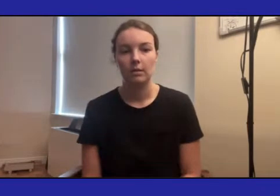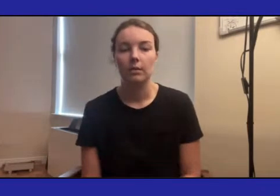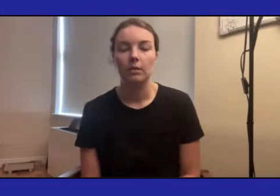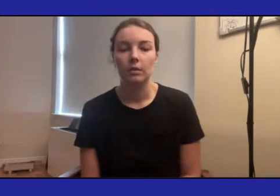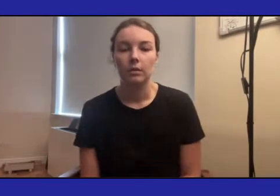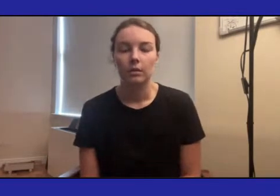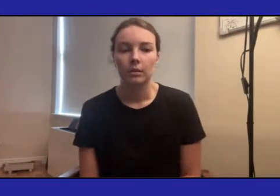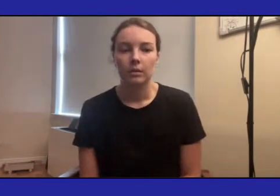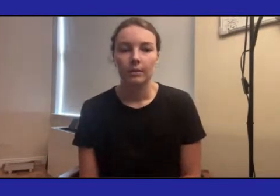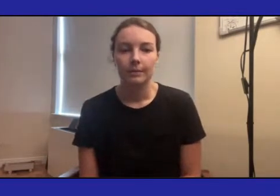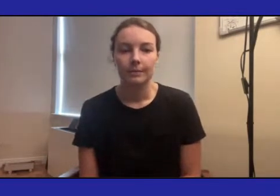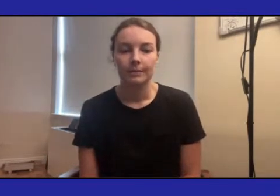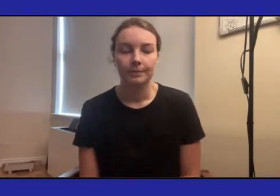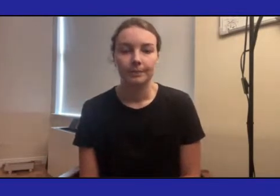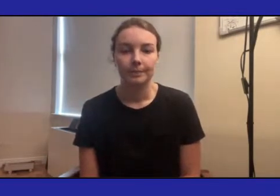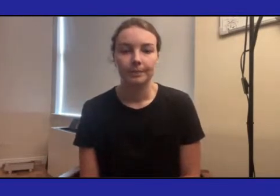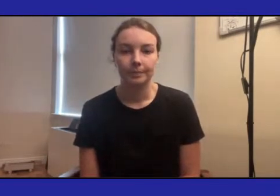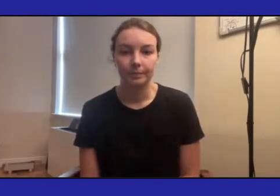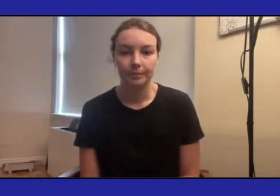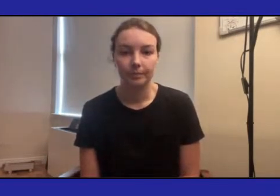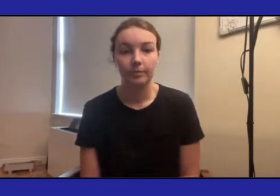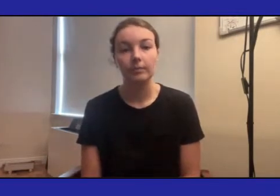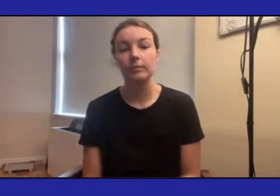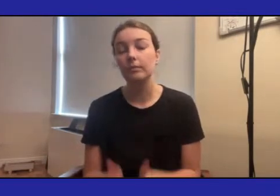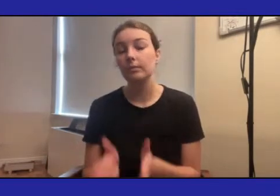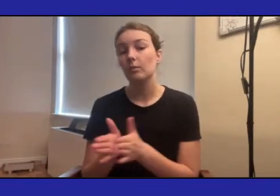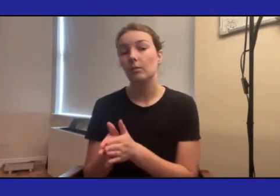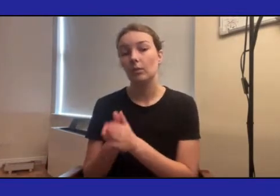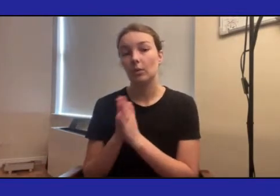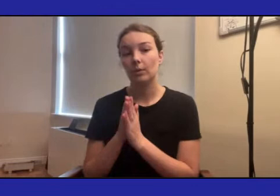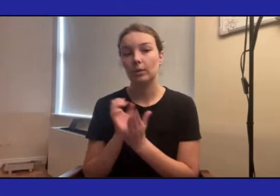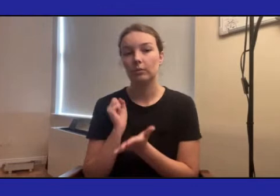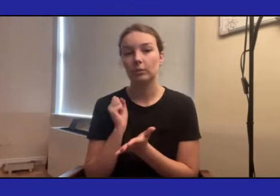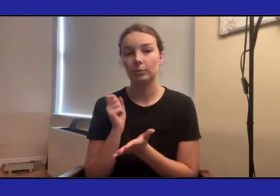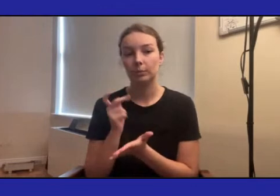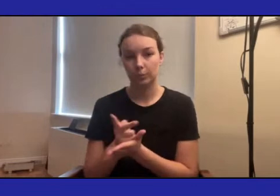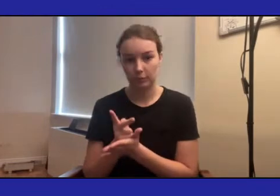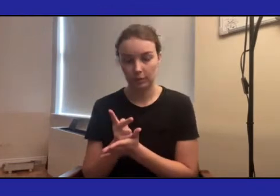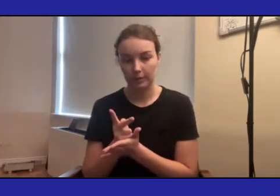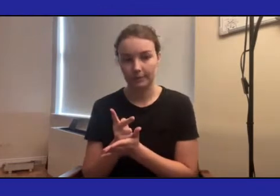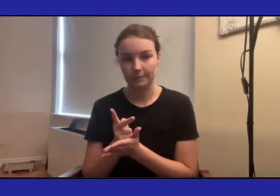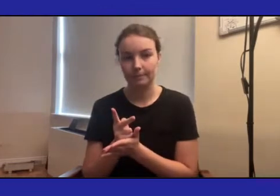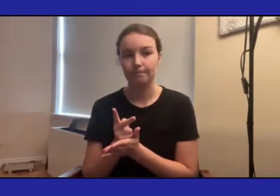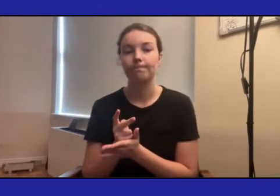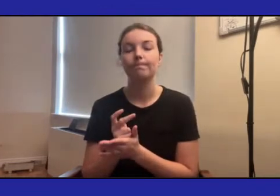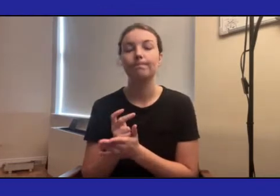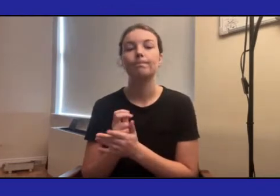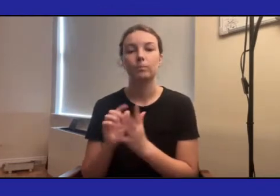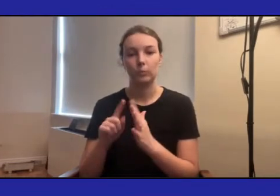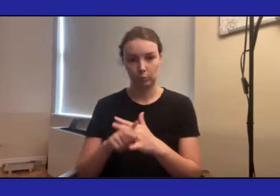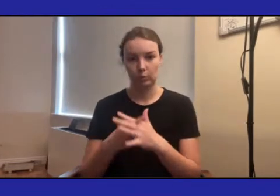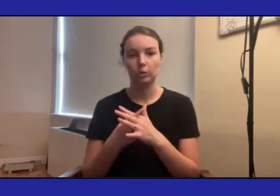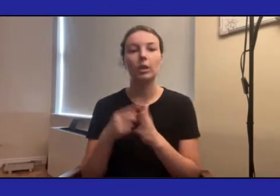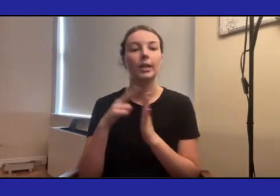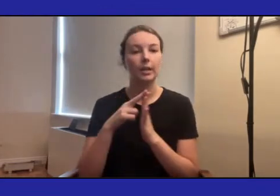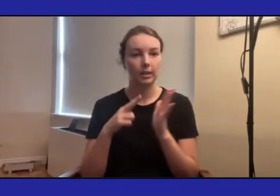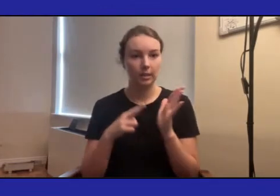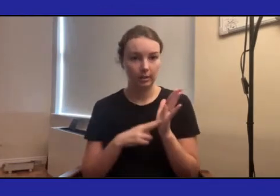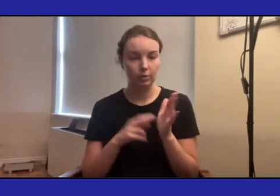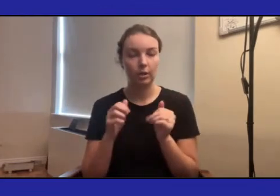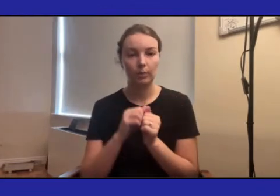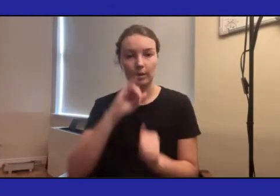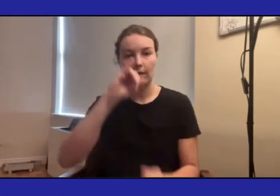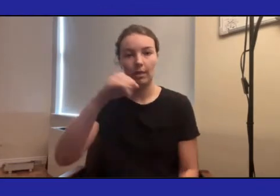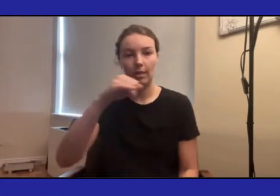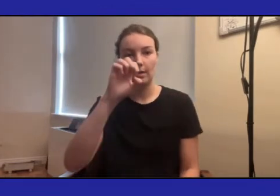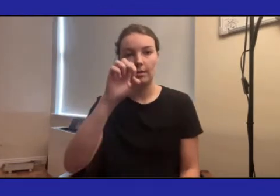So ultimately, we're looking to request for approval to execute a contract with Jimco Electrical Contractors to